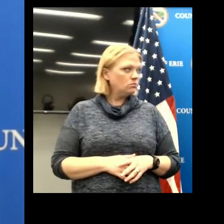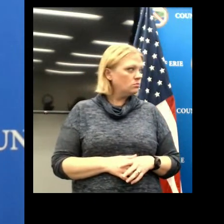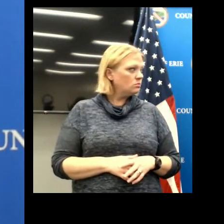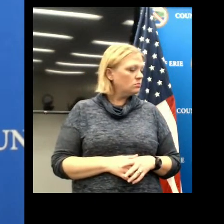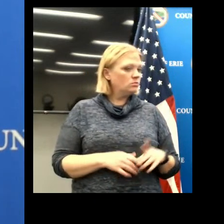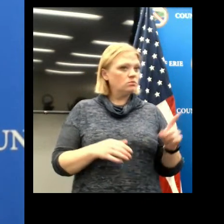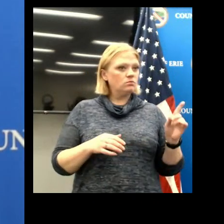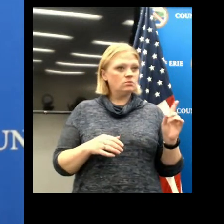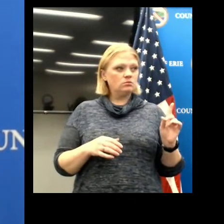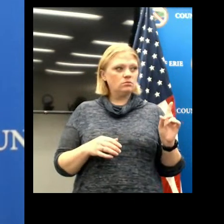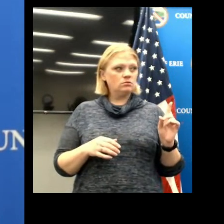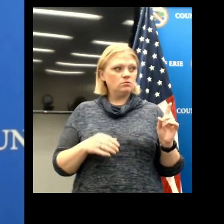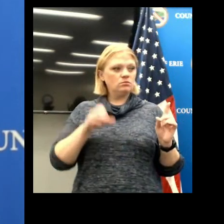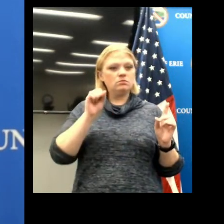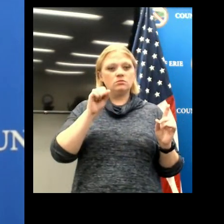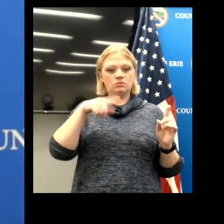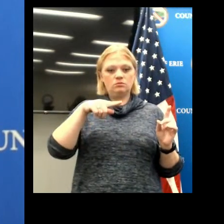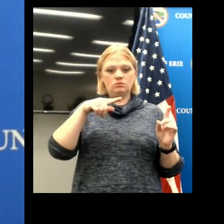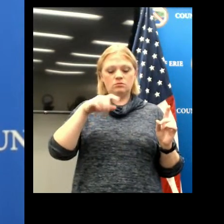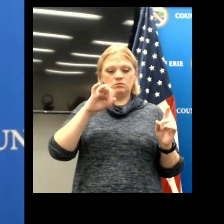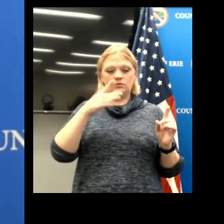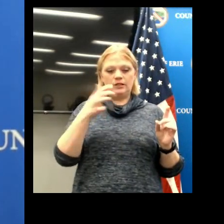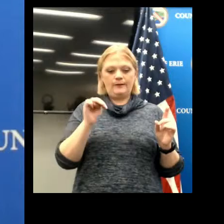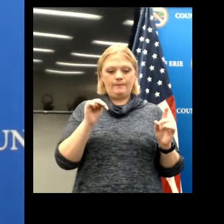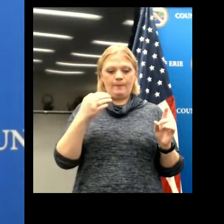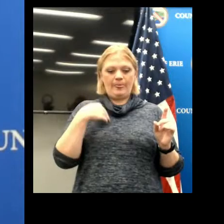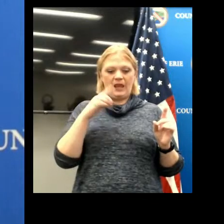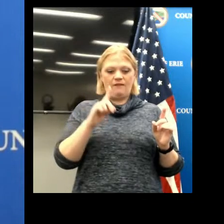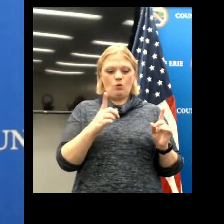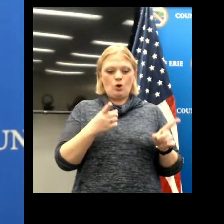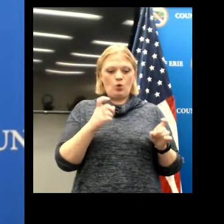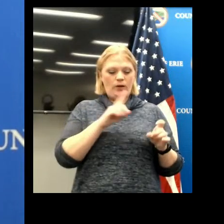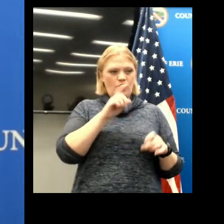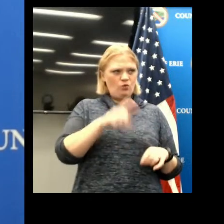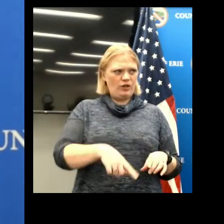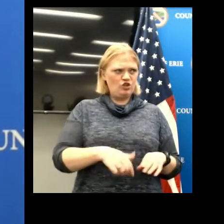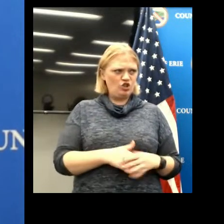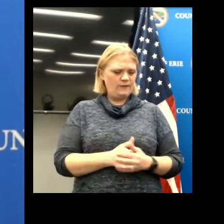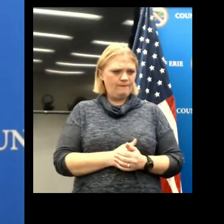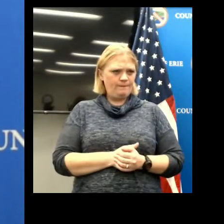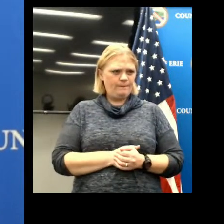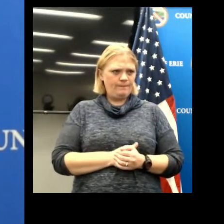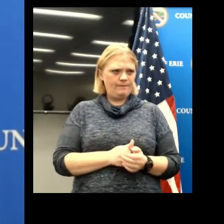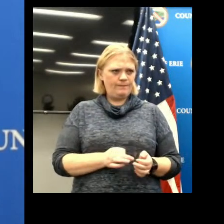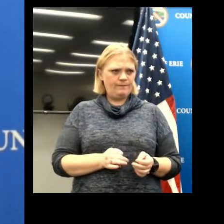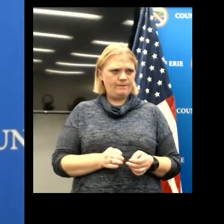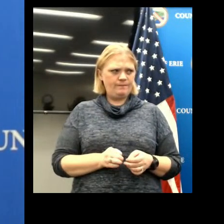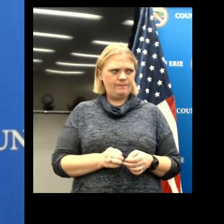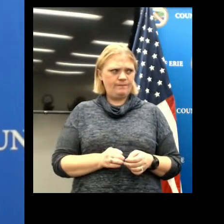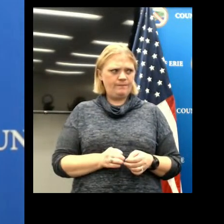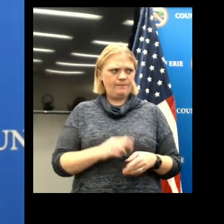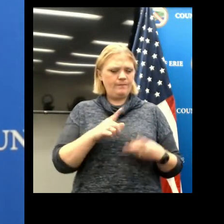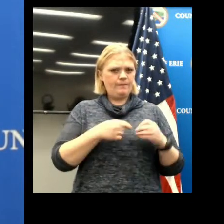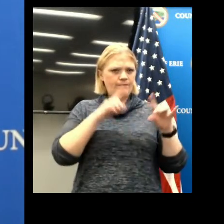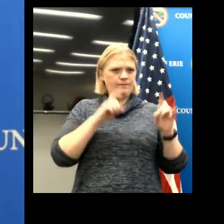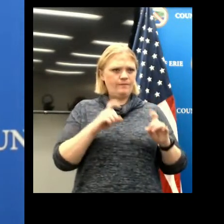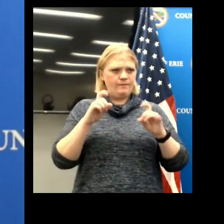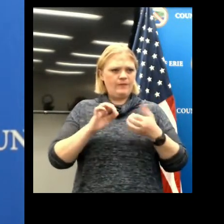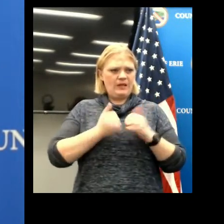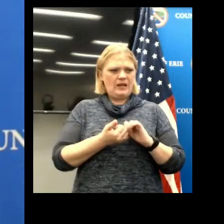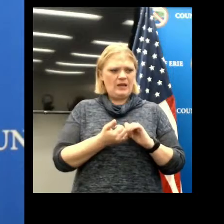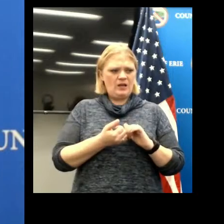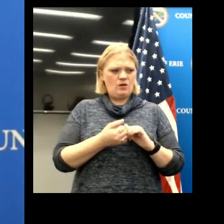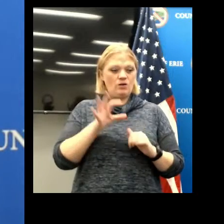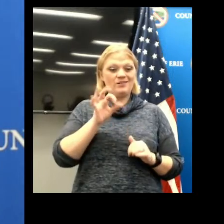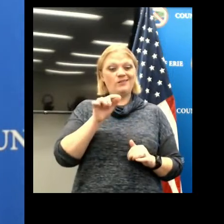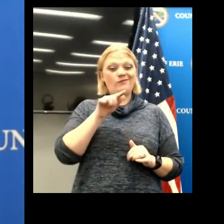This is Fadia Patterson from Spectrum. Hi. I just had one quick question about testing. How does the flu